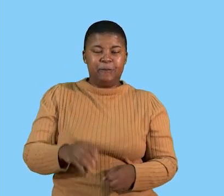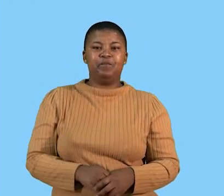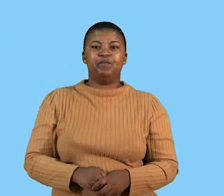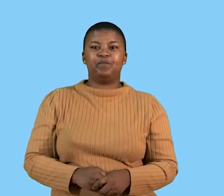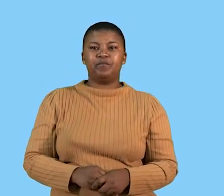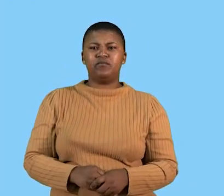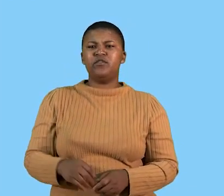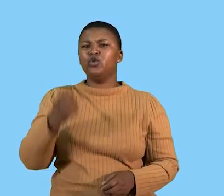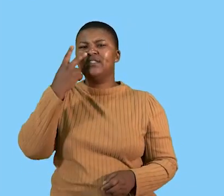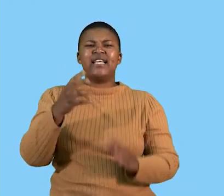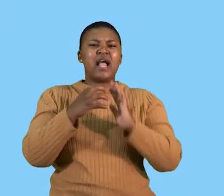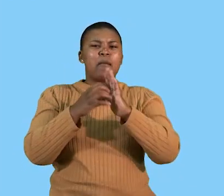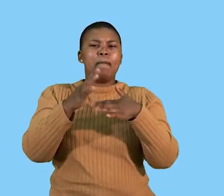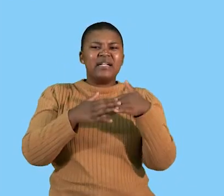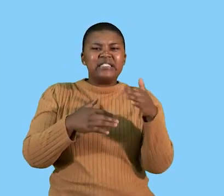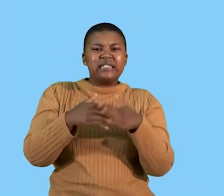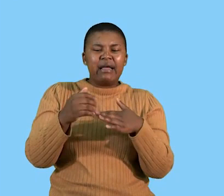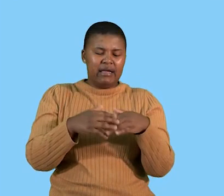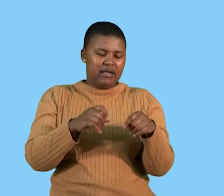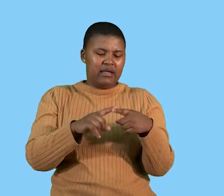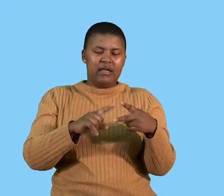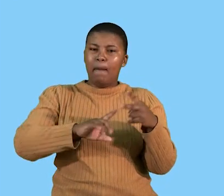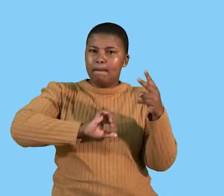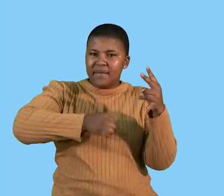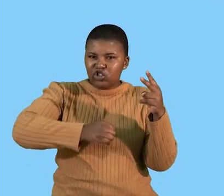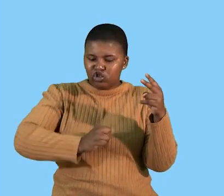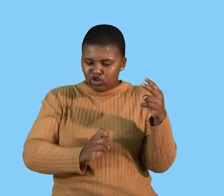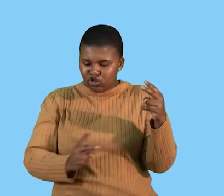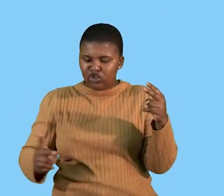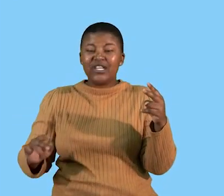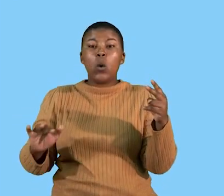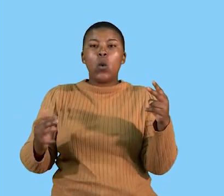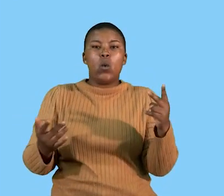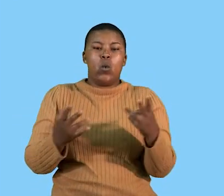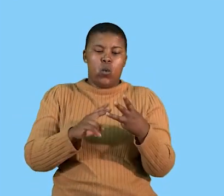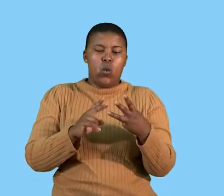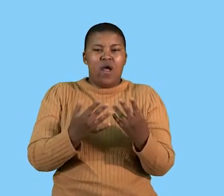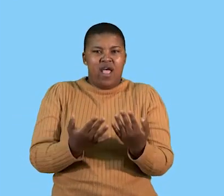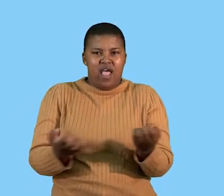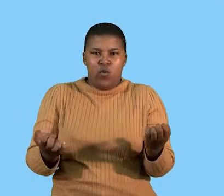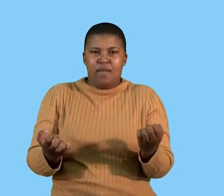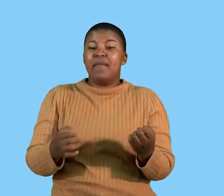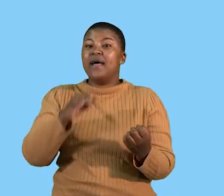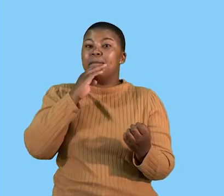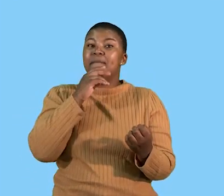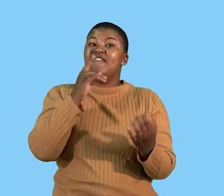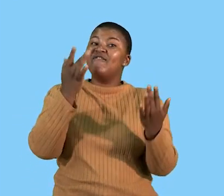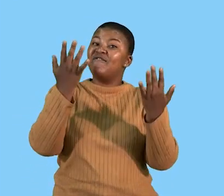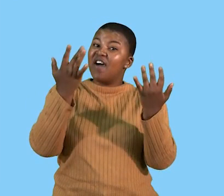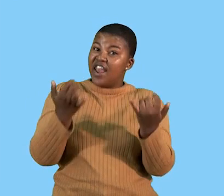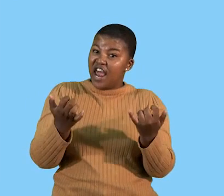bottom here, we refer to stuff like buildings, machinery, or equipment. So